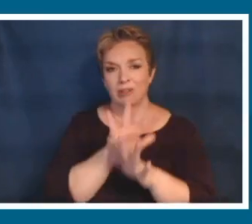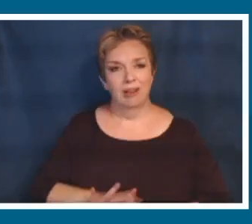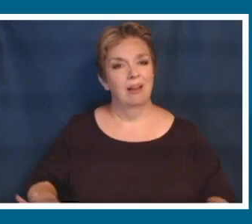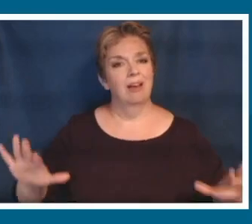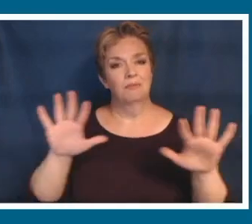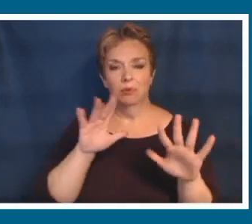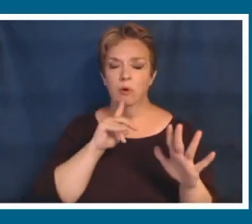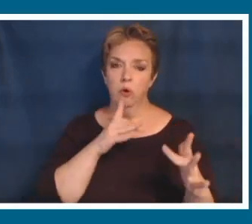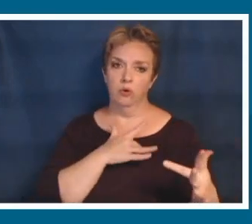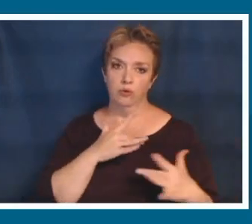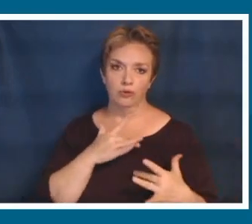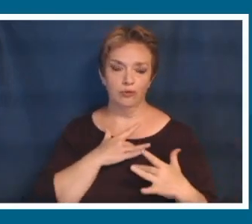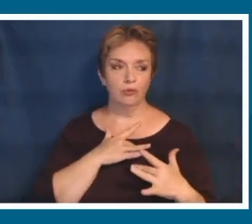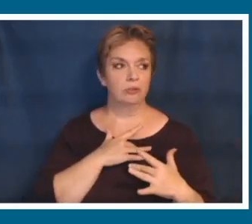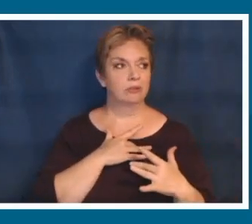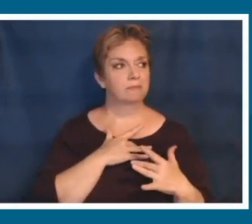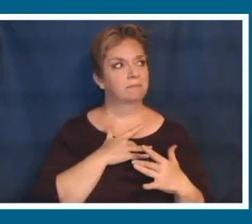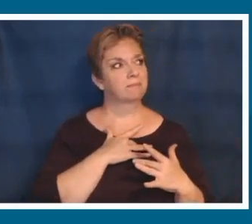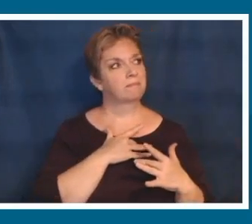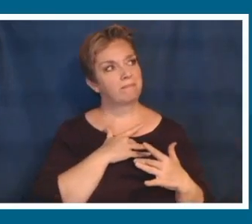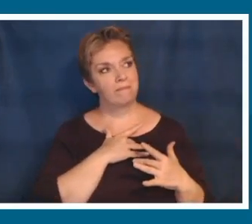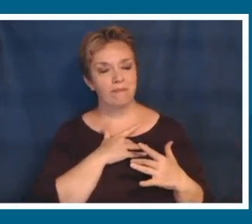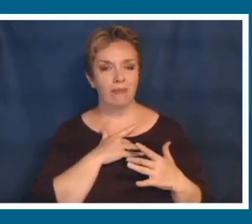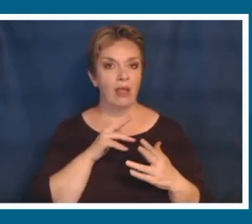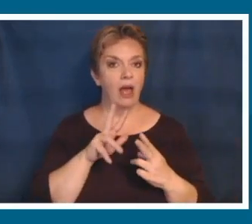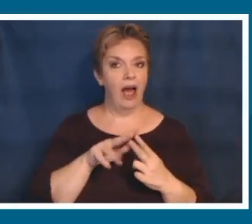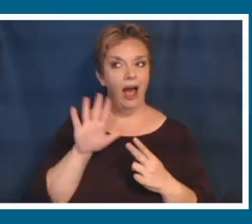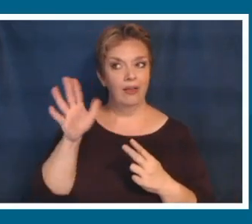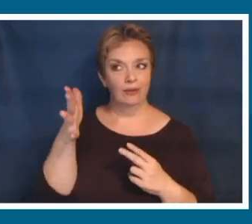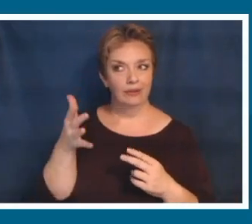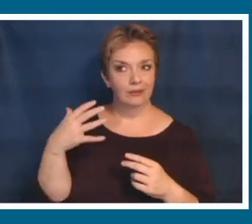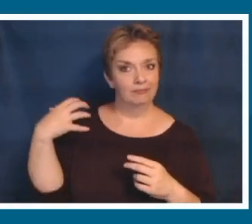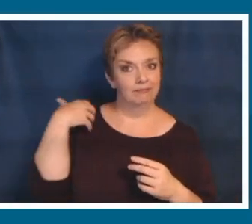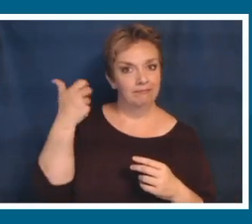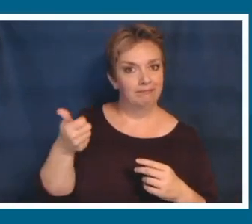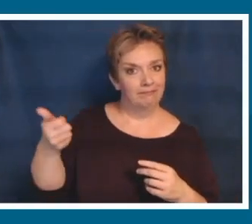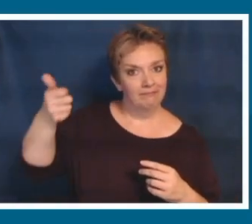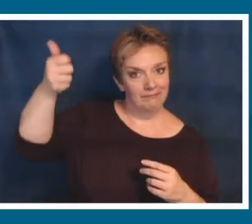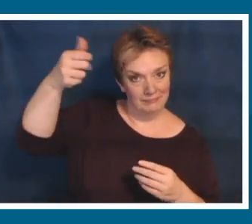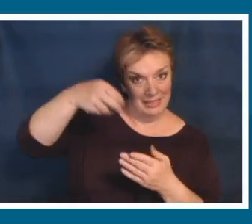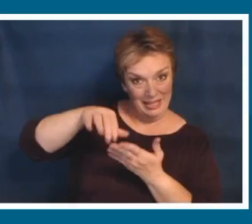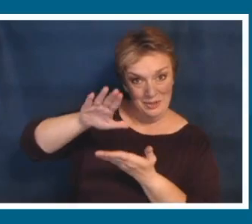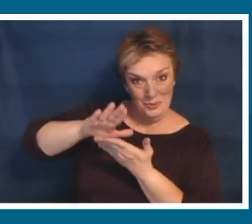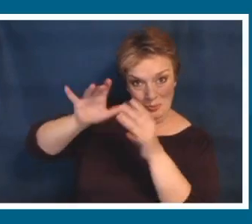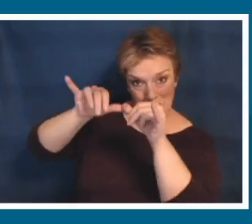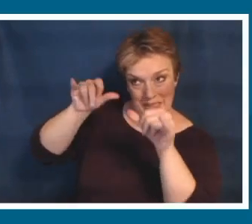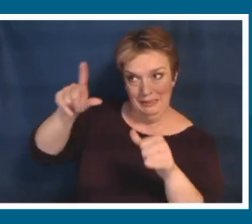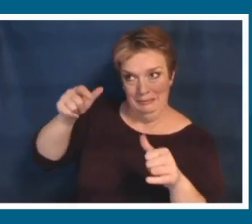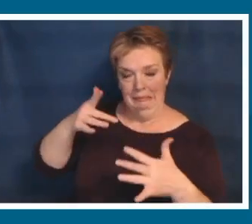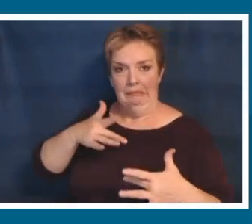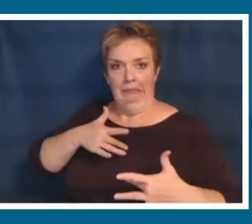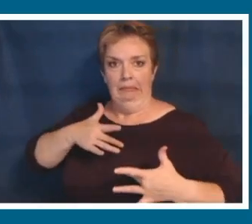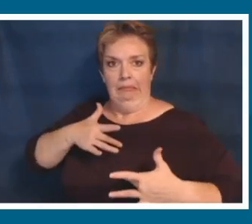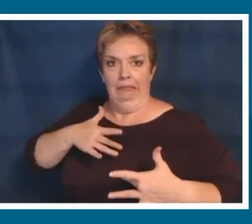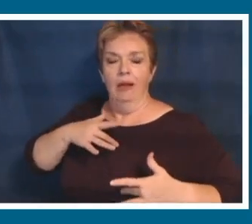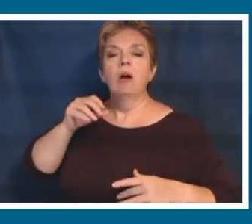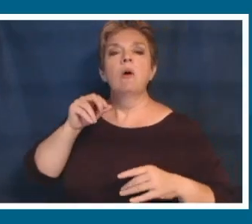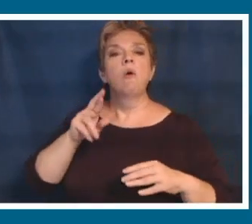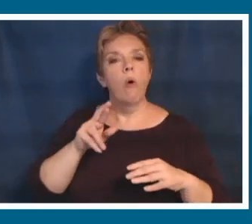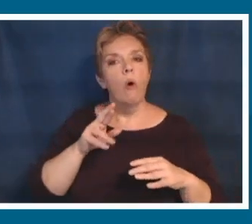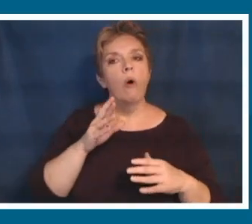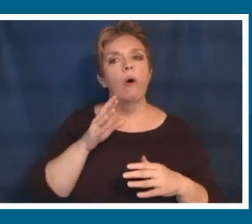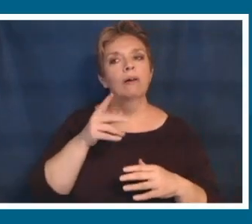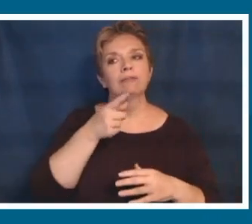the anxiousness of their leadership in the school, or particular families who are concerned